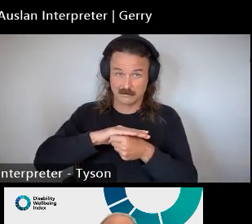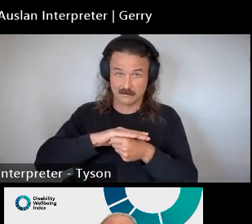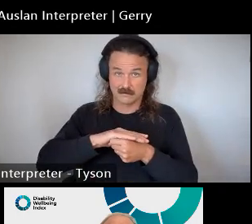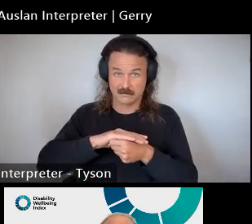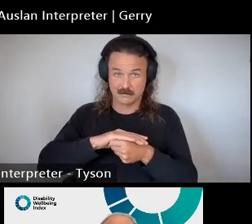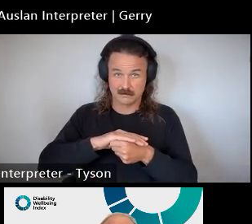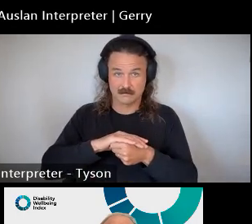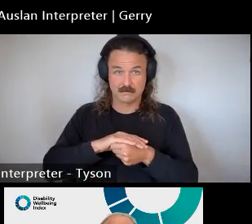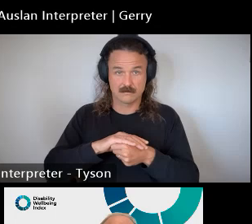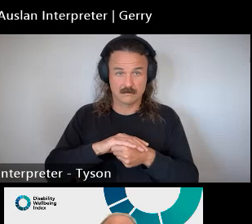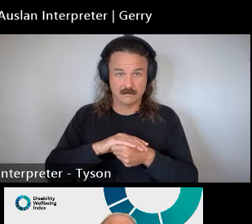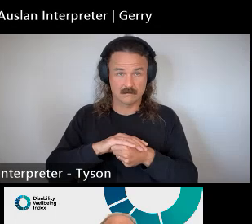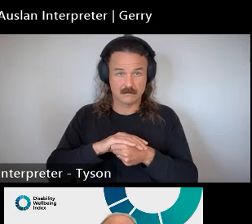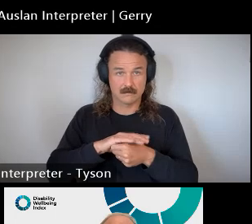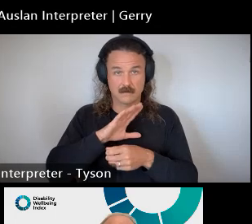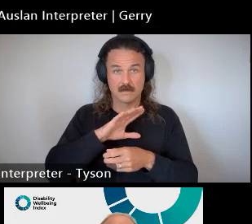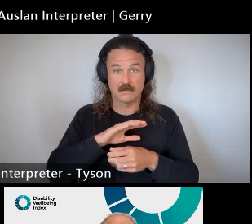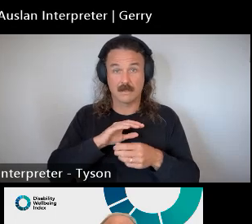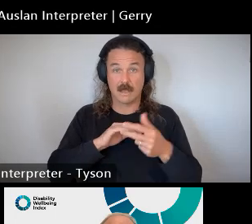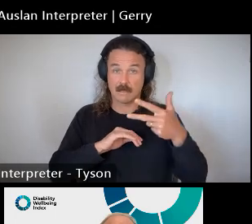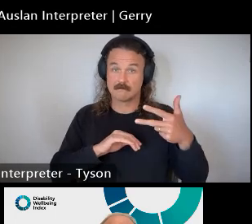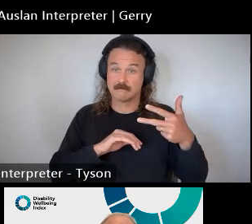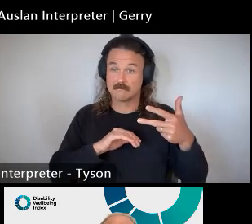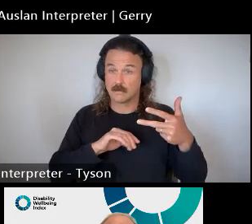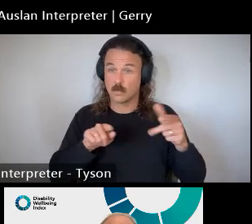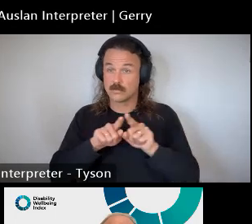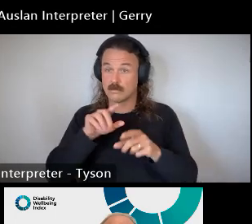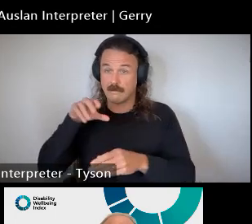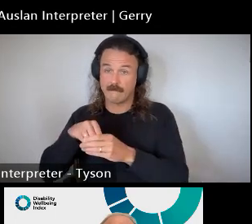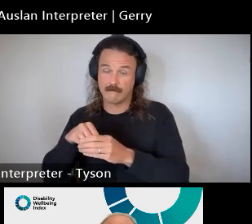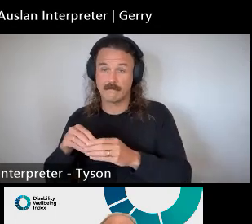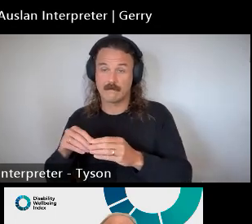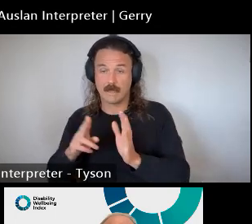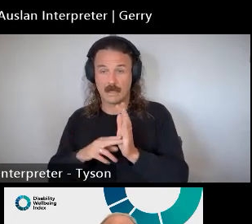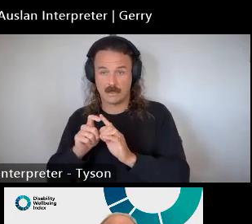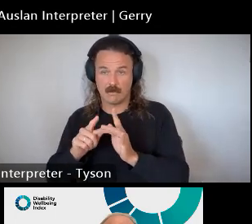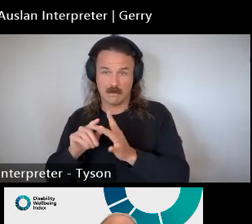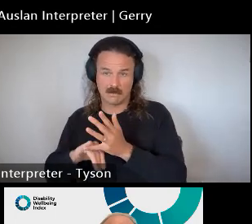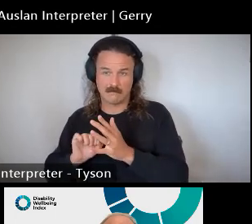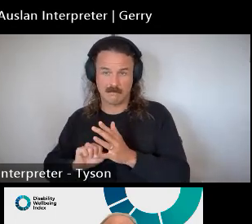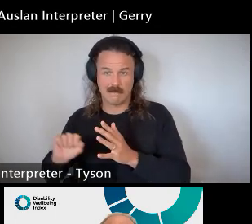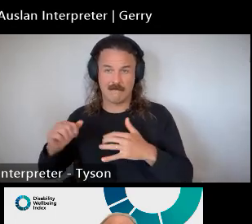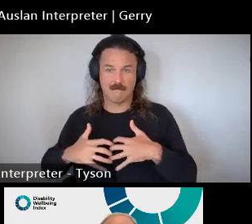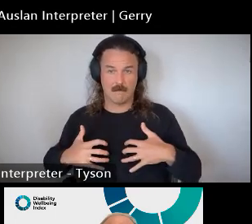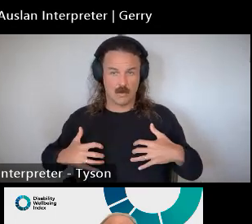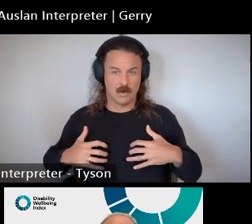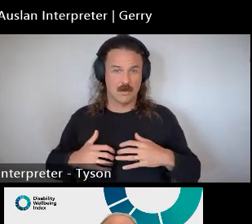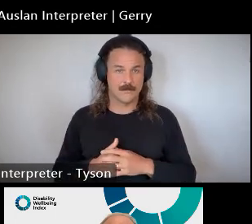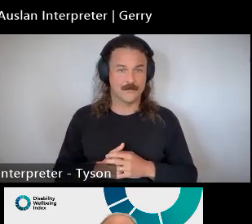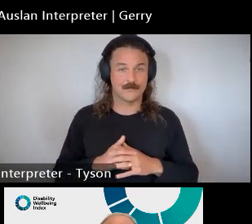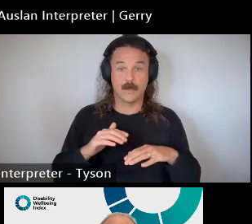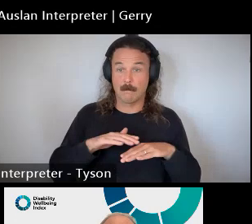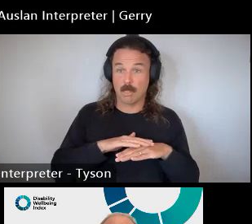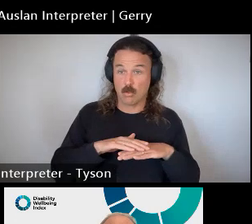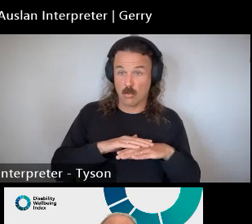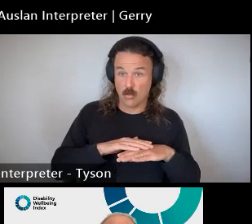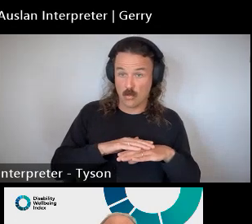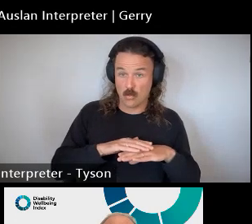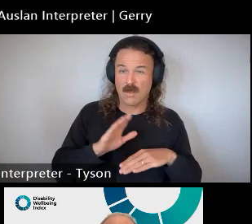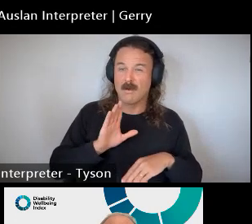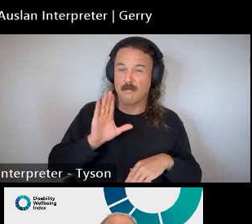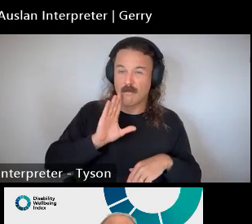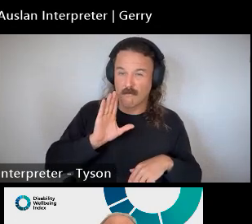framework. The 4 blue box underneath the purple one, it shows what we initially included from the